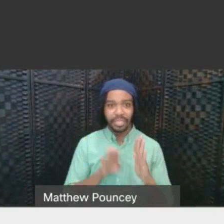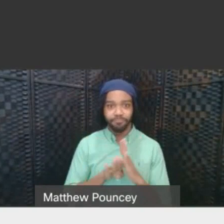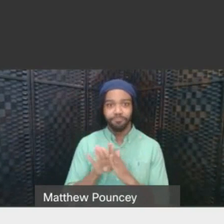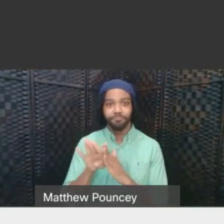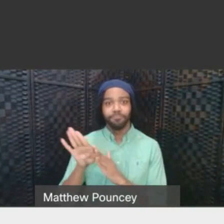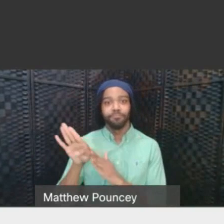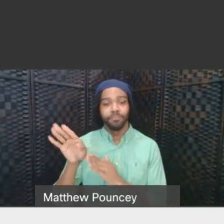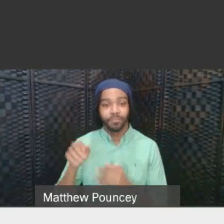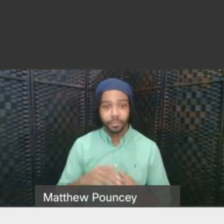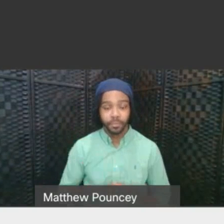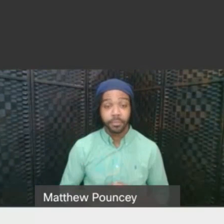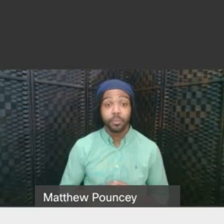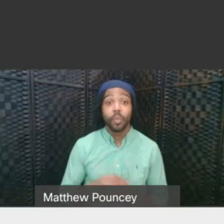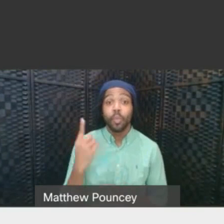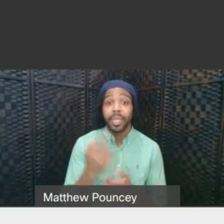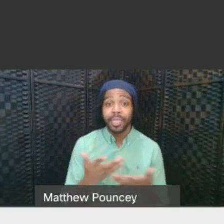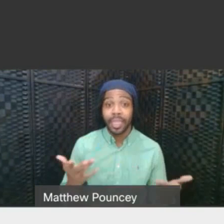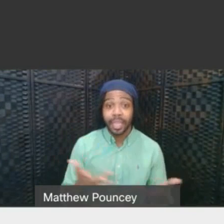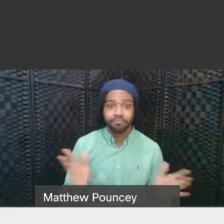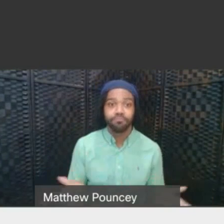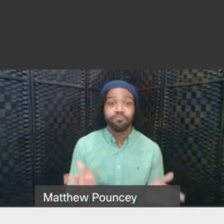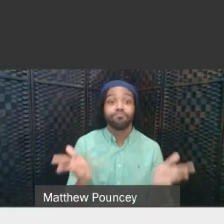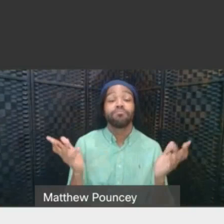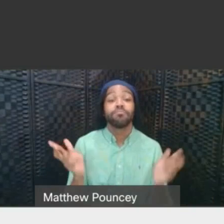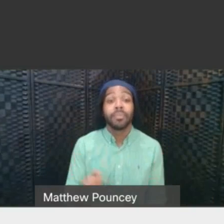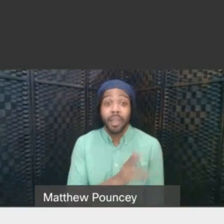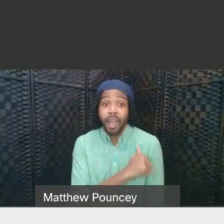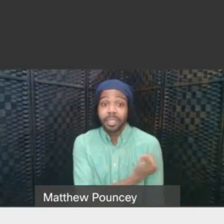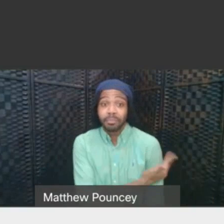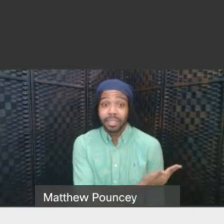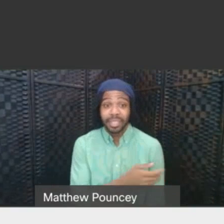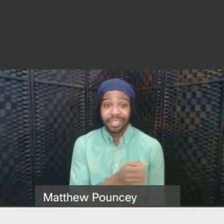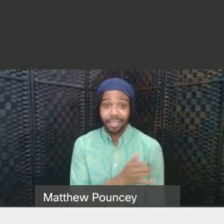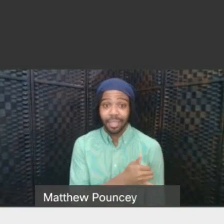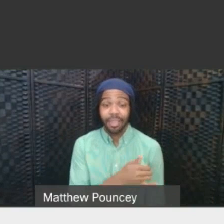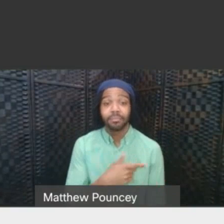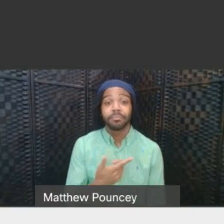One thing that is encouraging is that the hospitalization